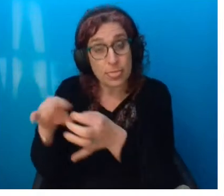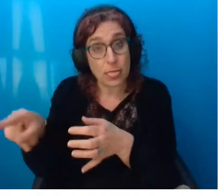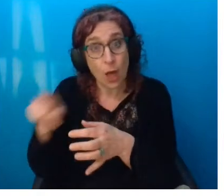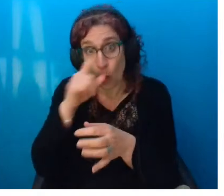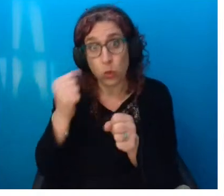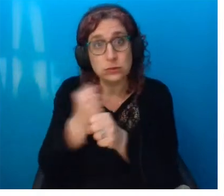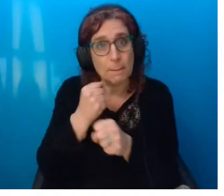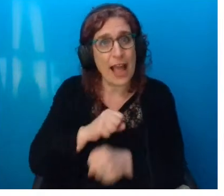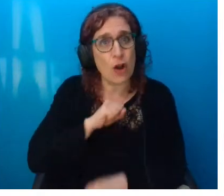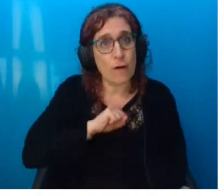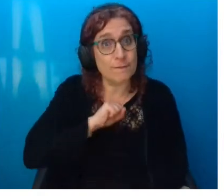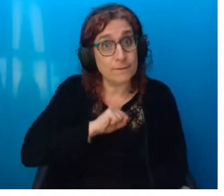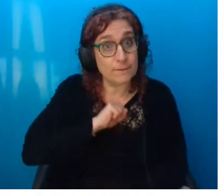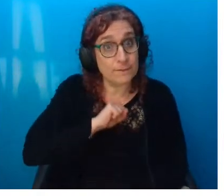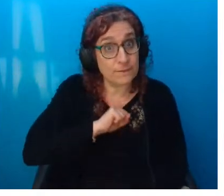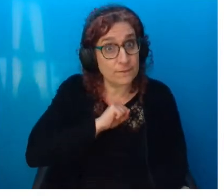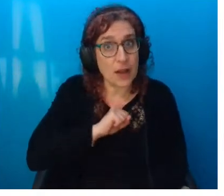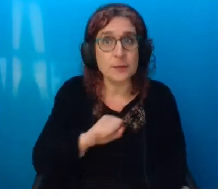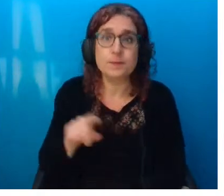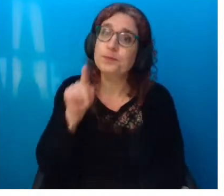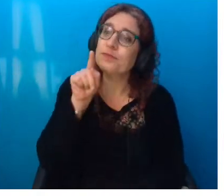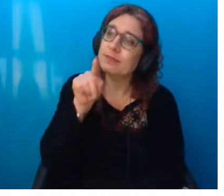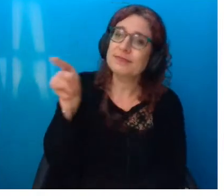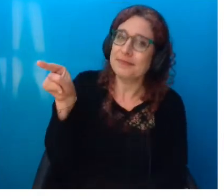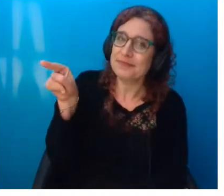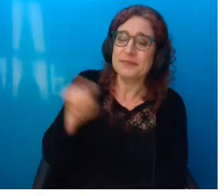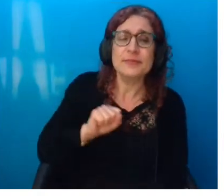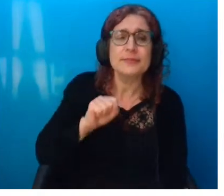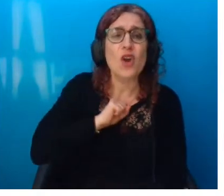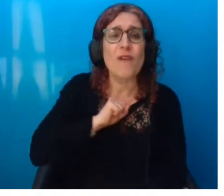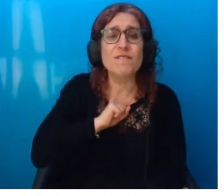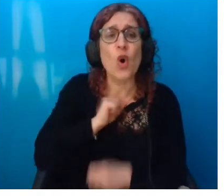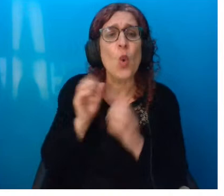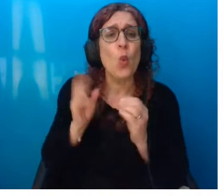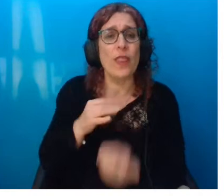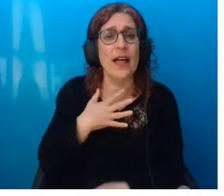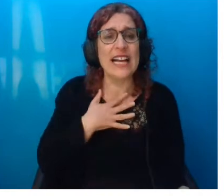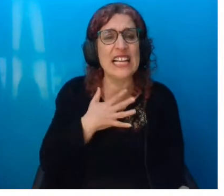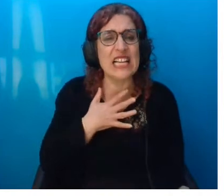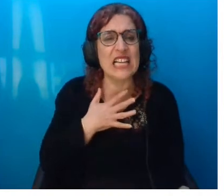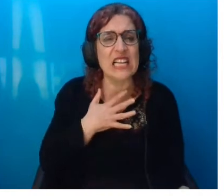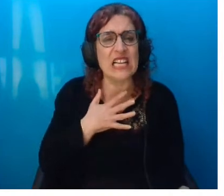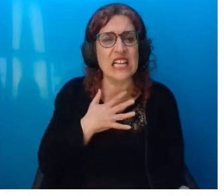The intermittent cough and the wheeze is asthma.